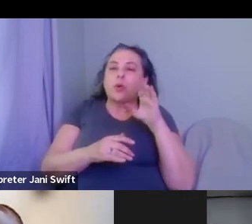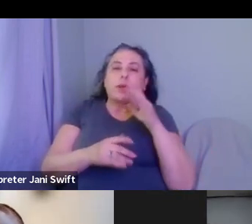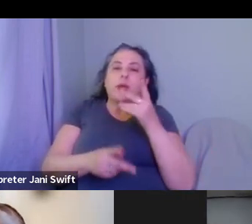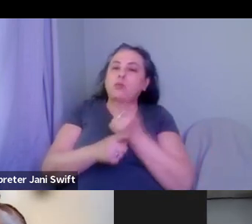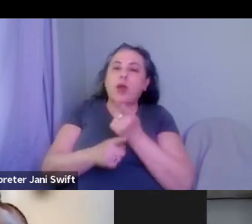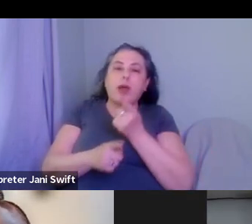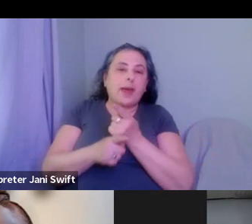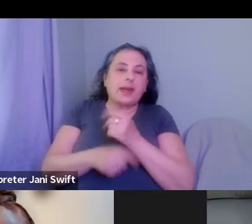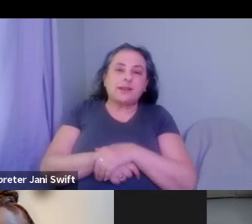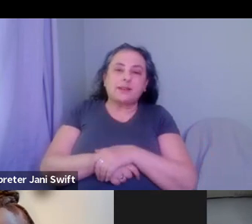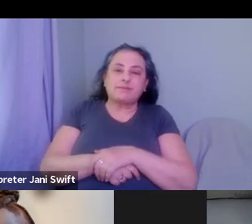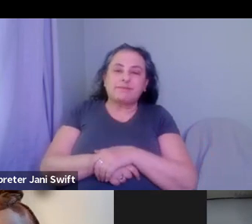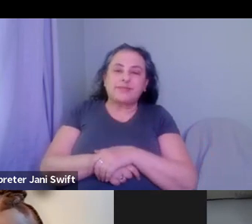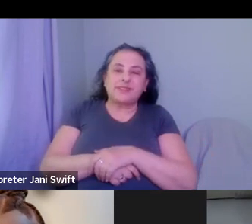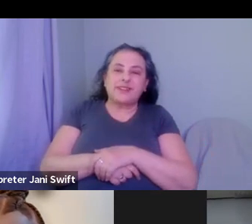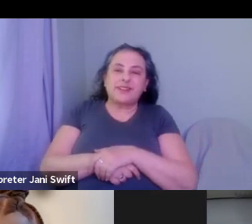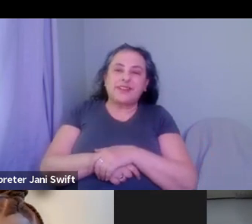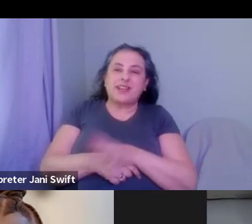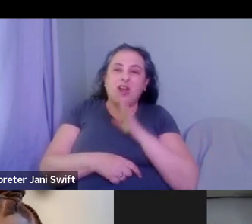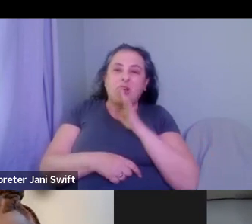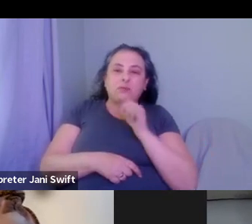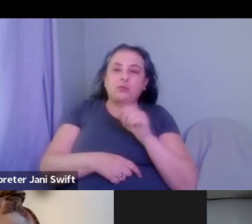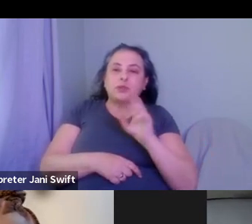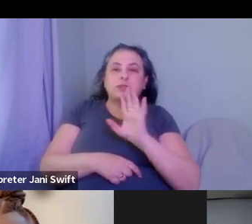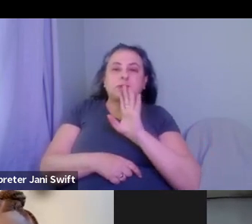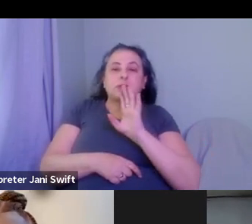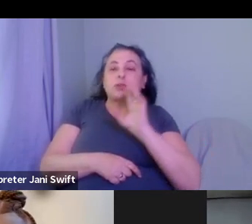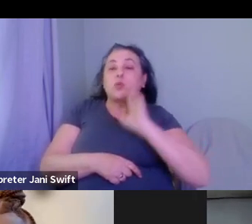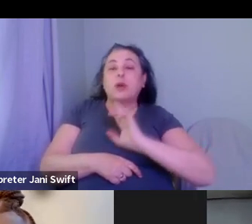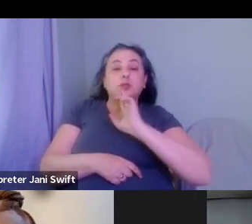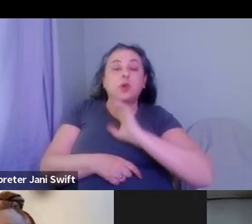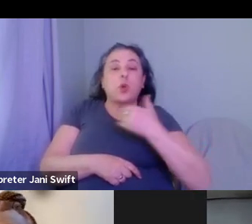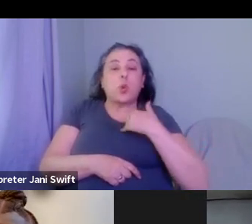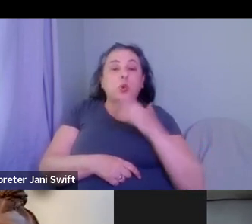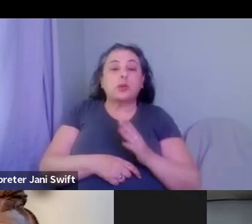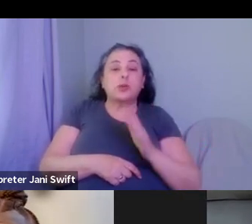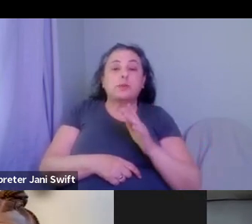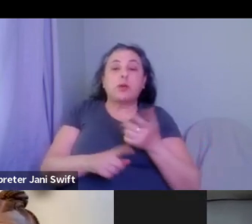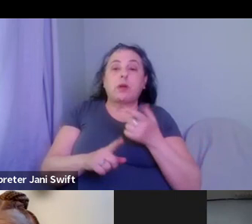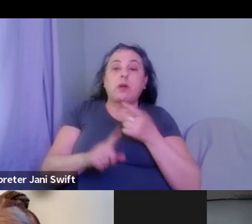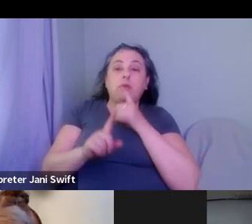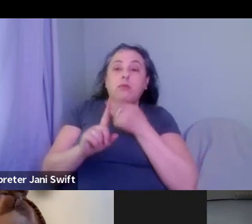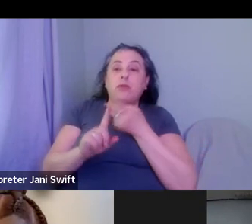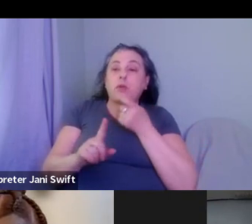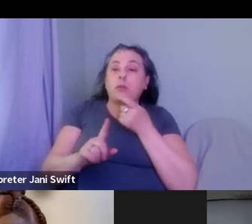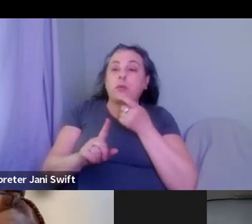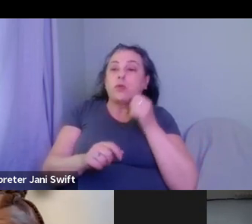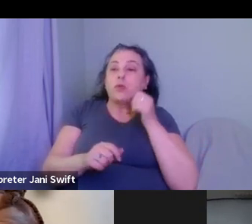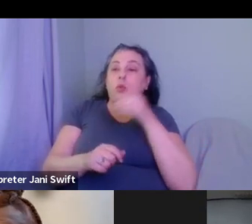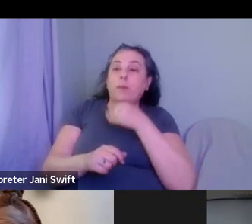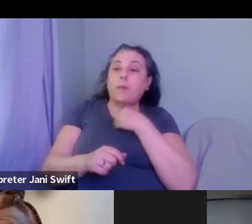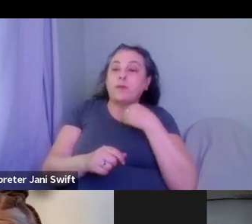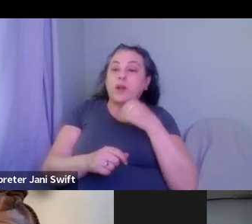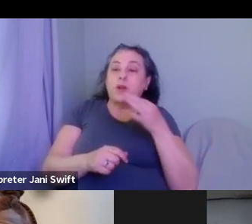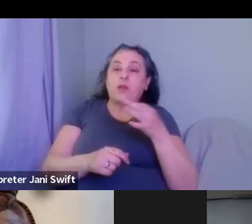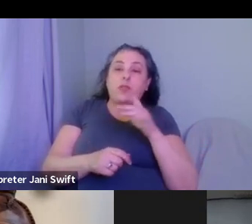And, when you talk to restaurant owners that are from or members